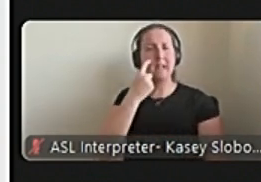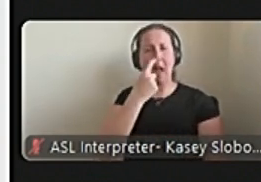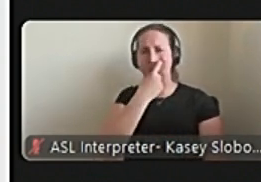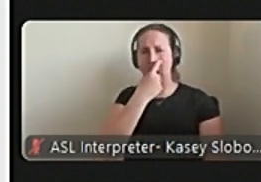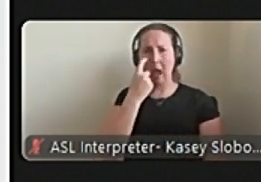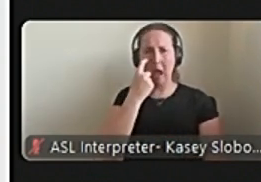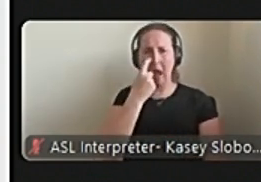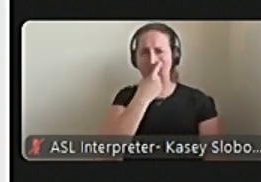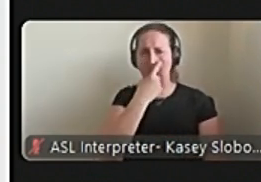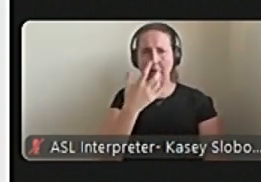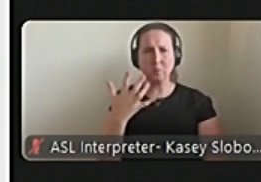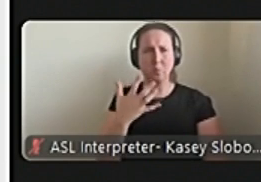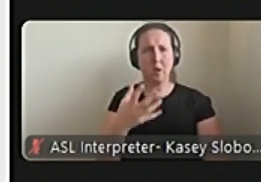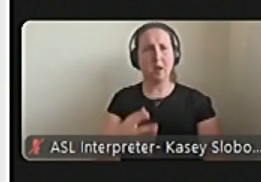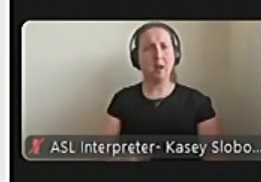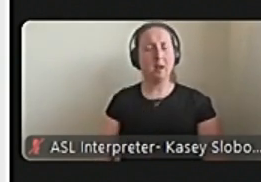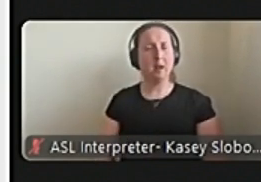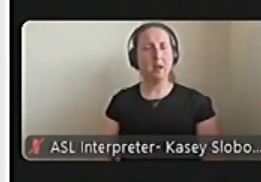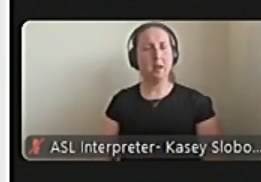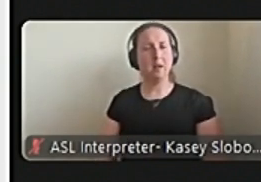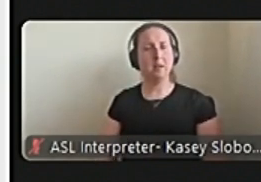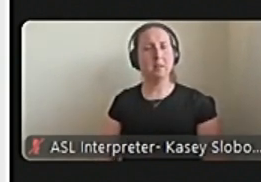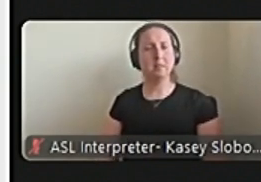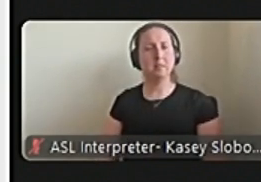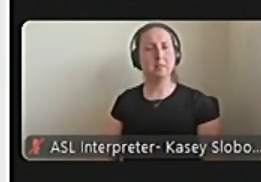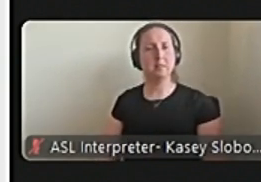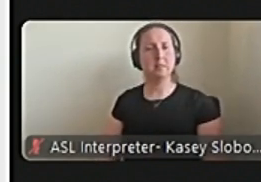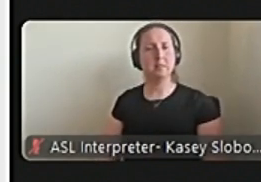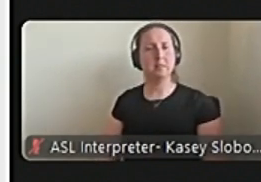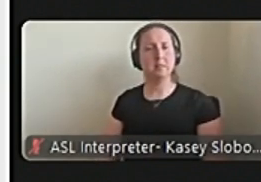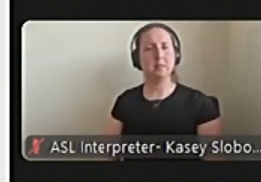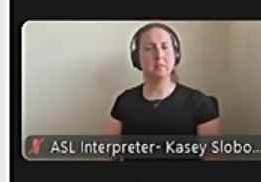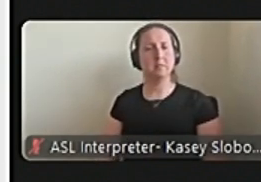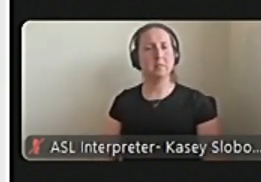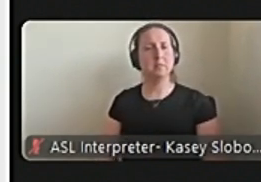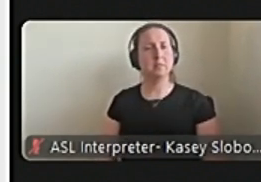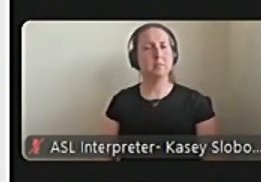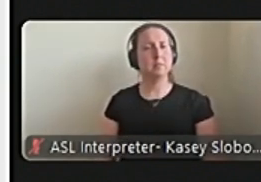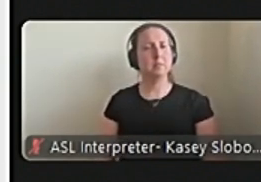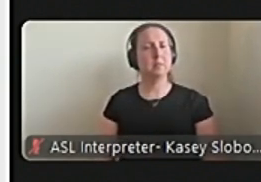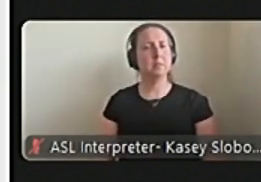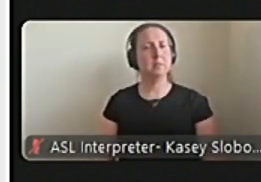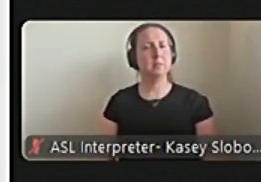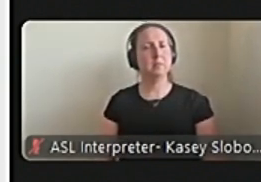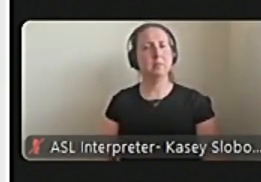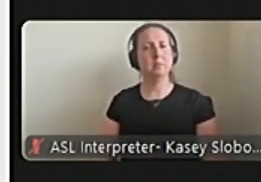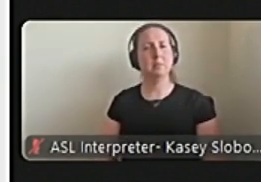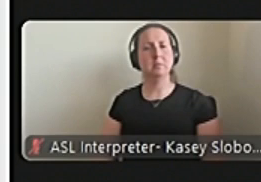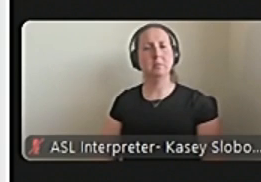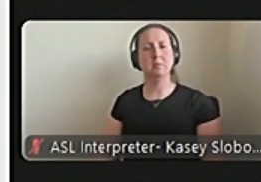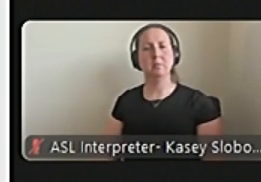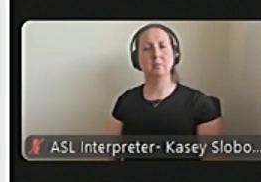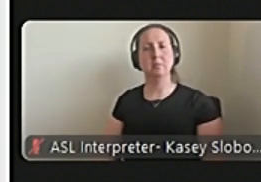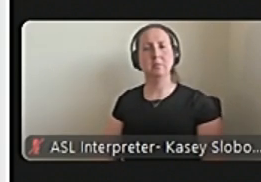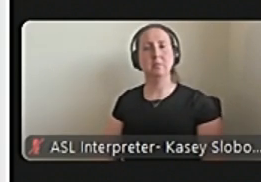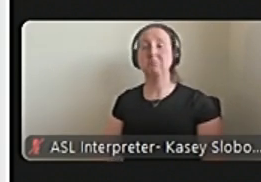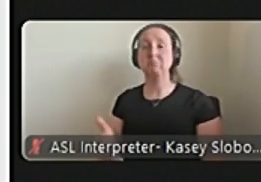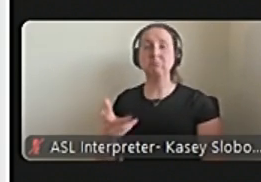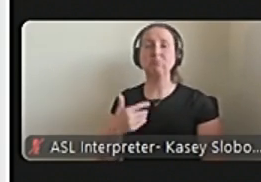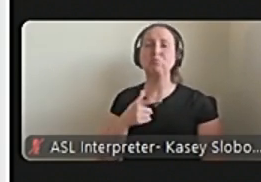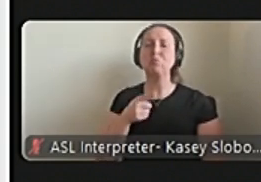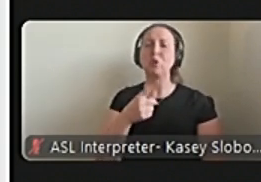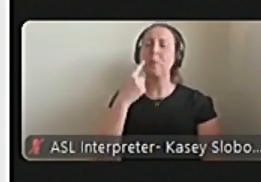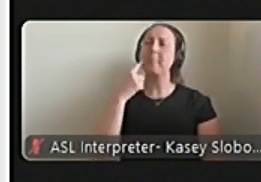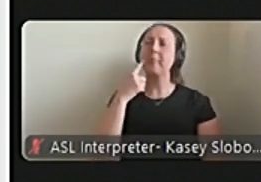suspect if he was to say, I wonder what he was thinking when he drew that of himself? Any adjectives to throw out? What do you